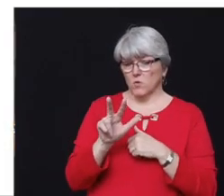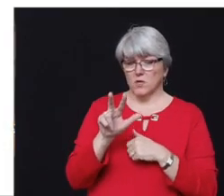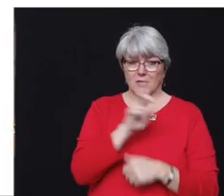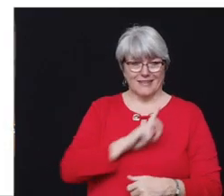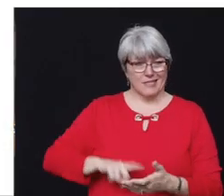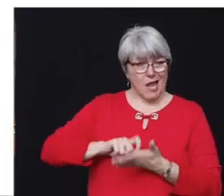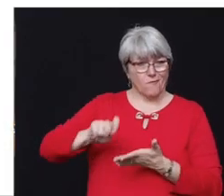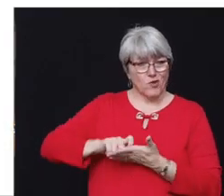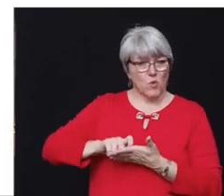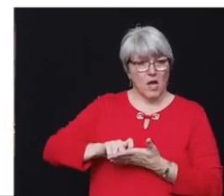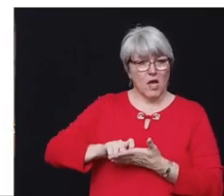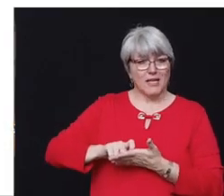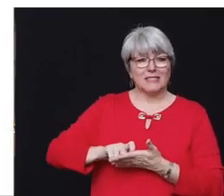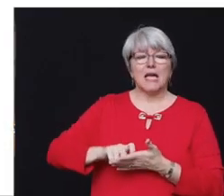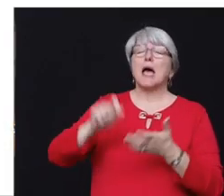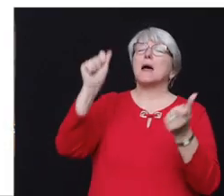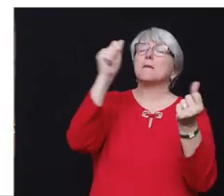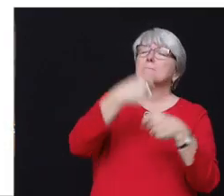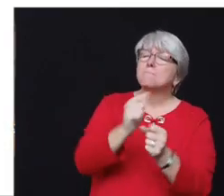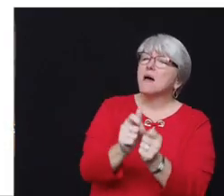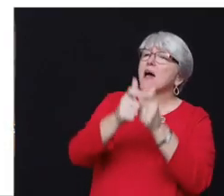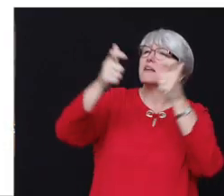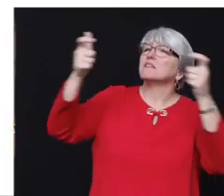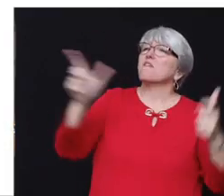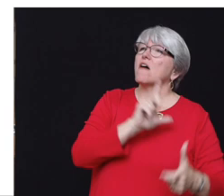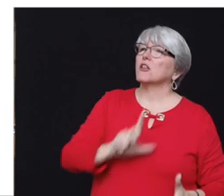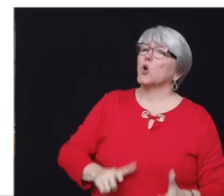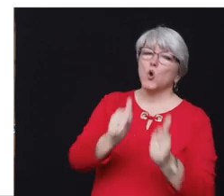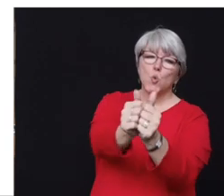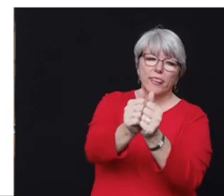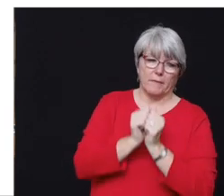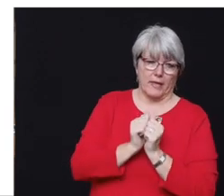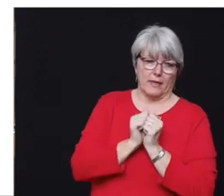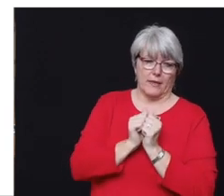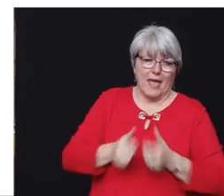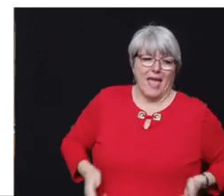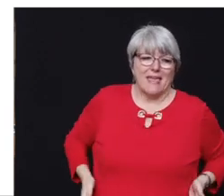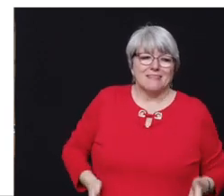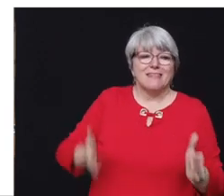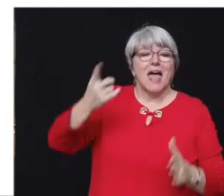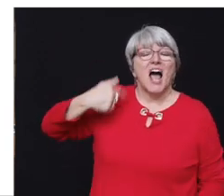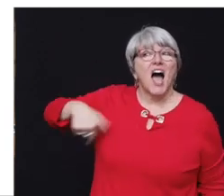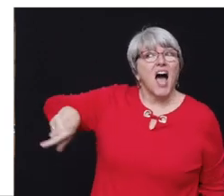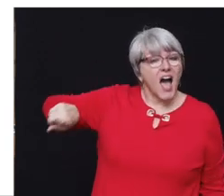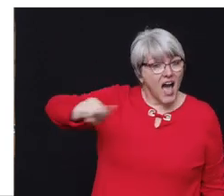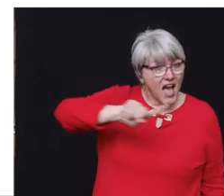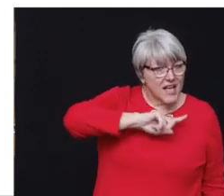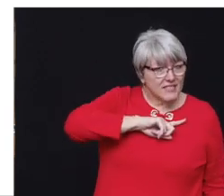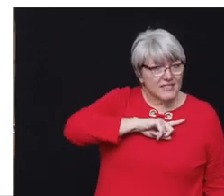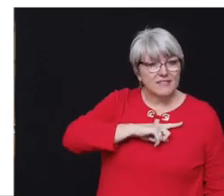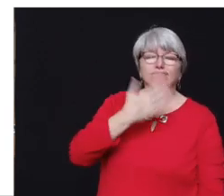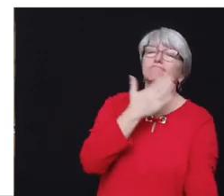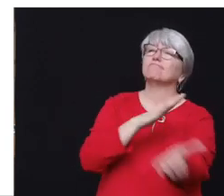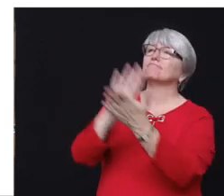writes, "Magnify the Lord with me, and let us exalt his